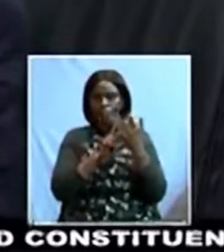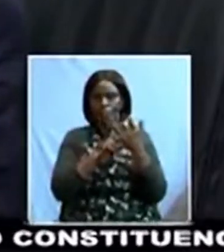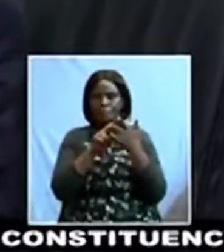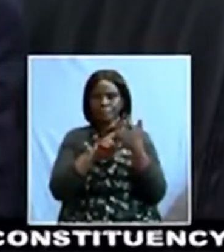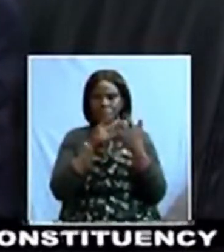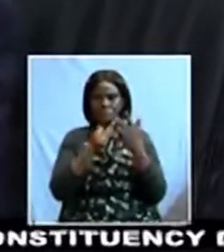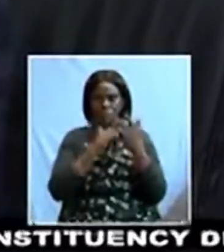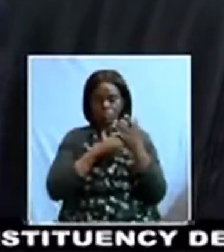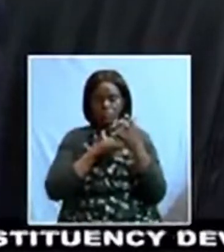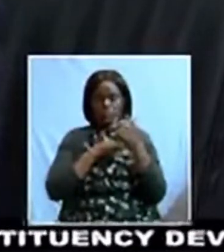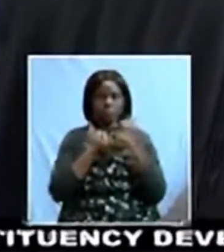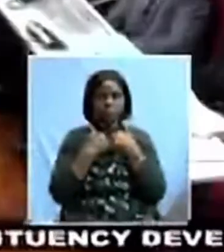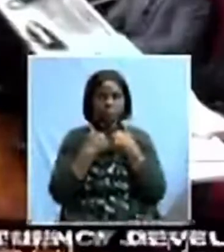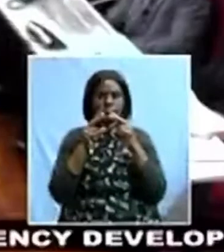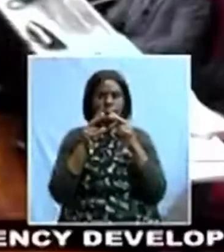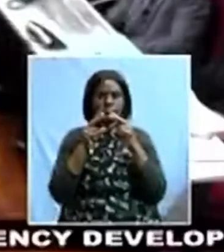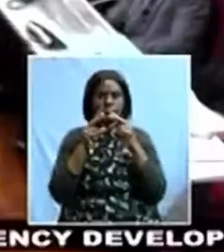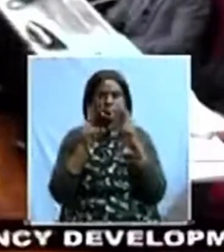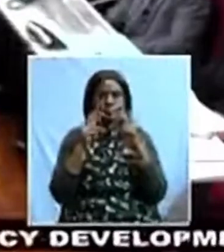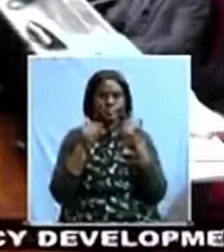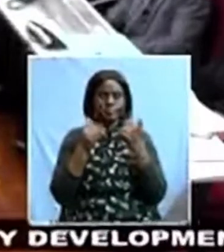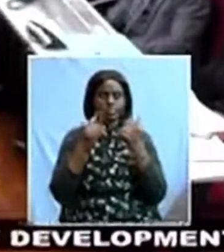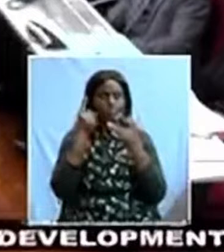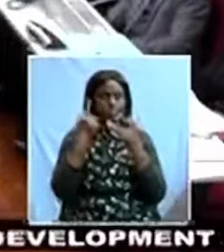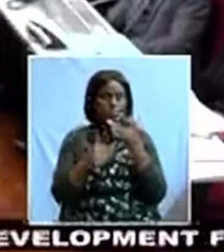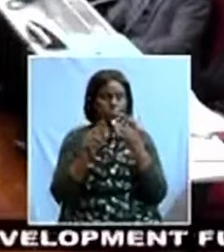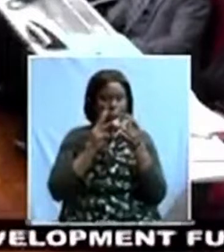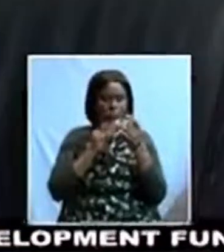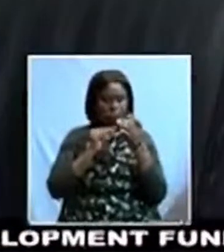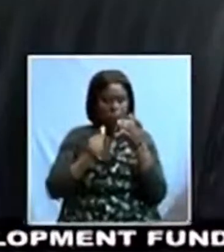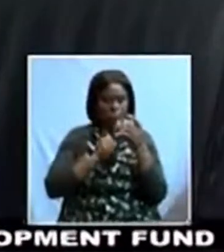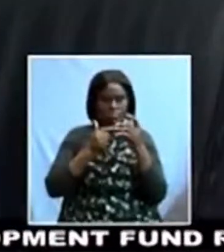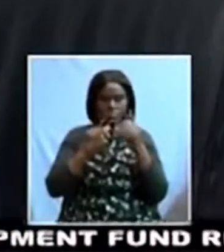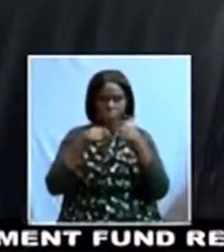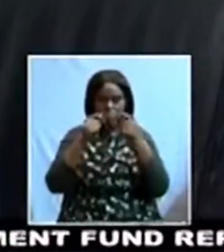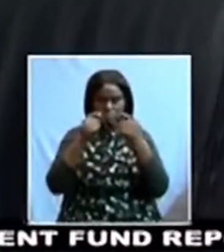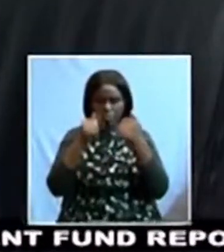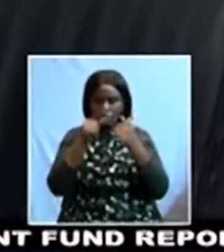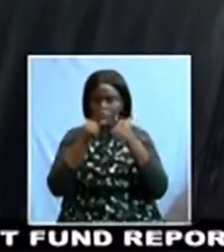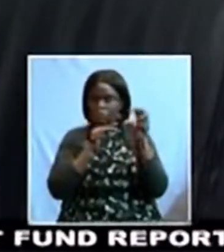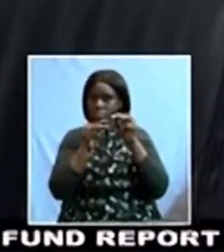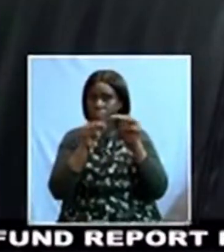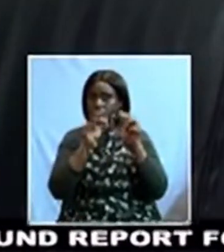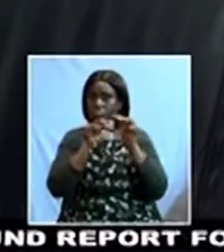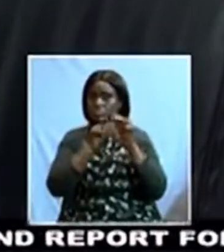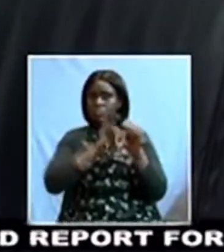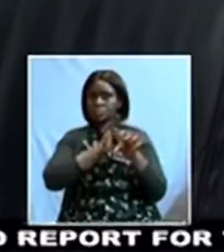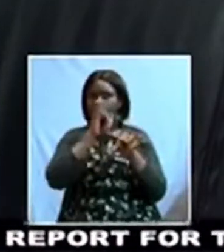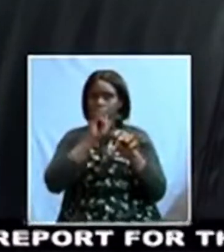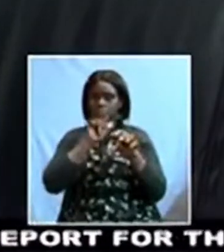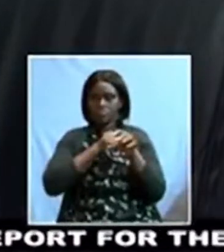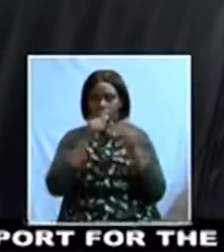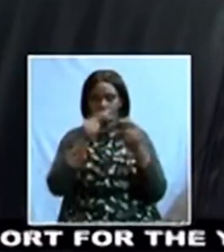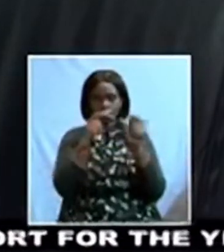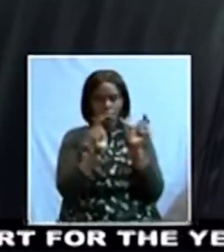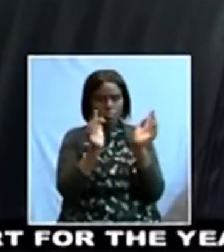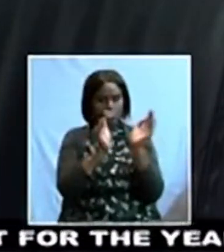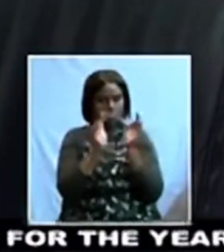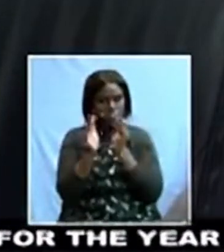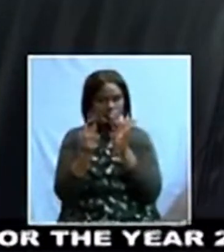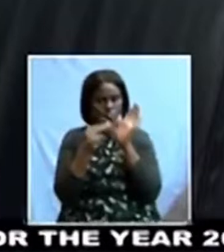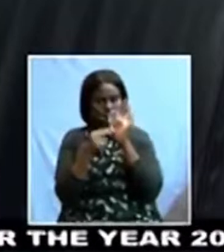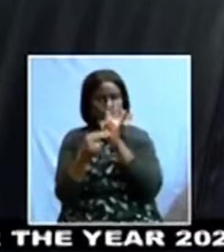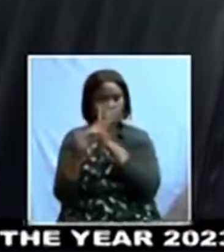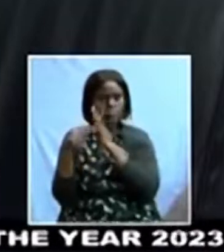have. So, what we had given management at Itezhi, we categorically